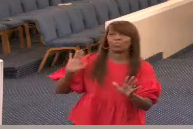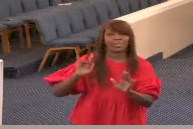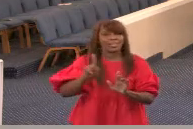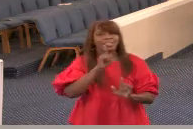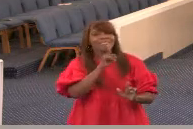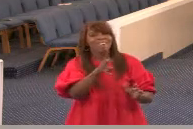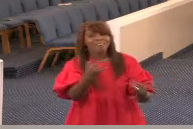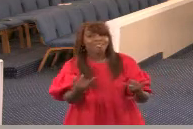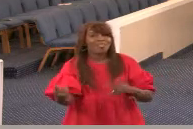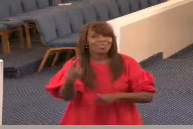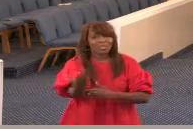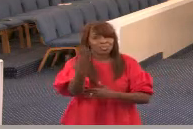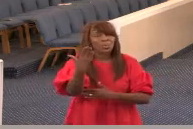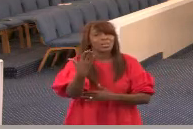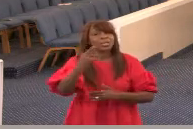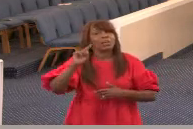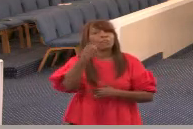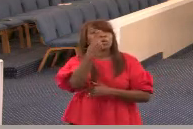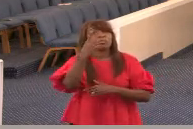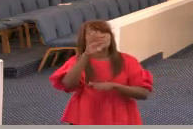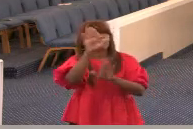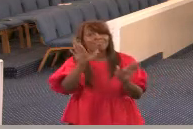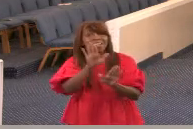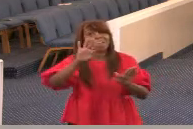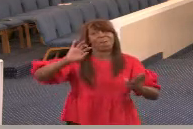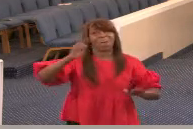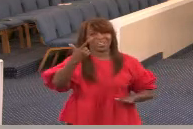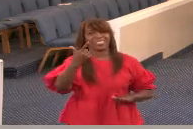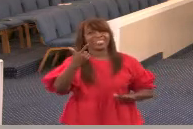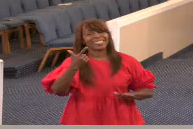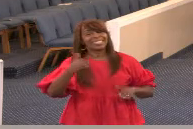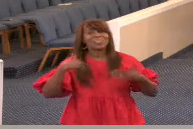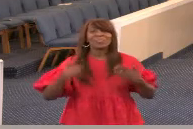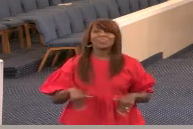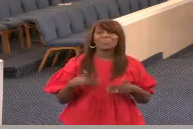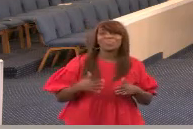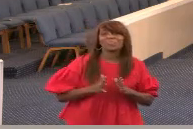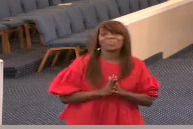This first Sunday in August,